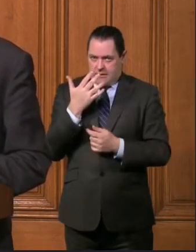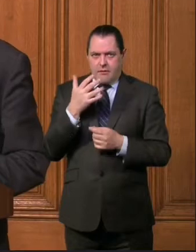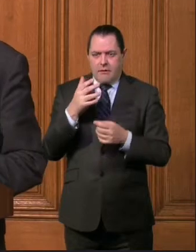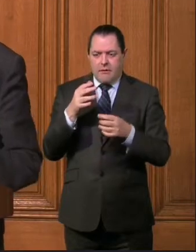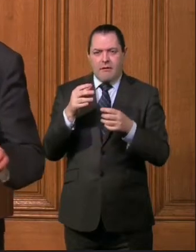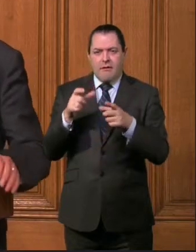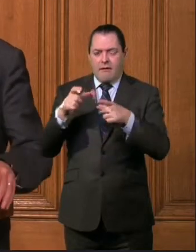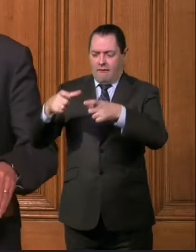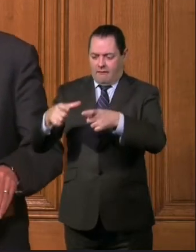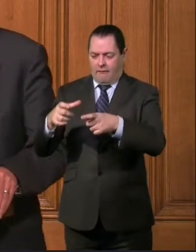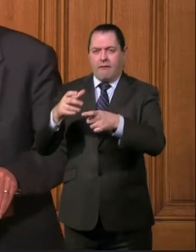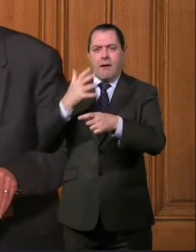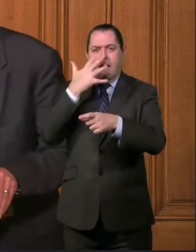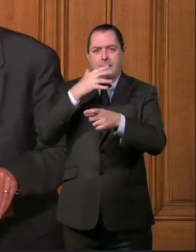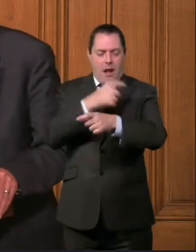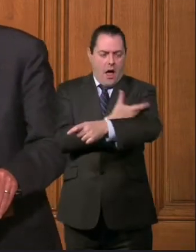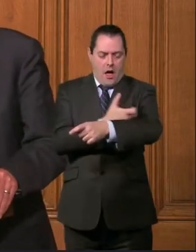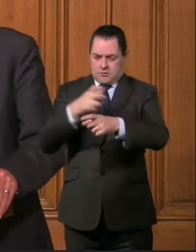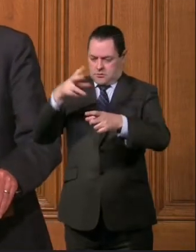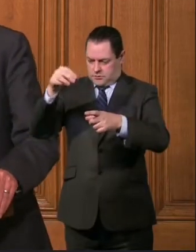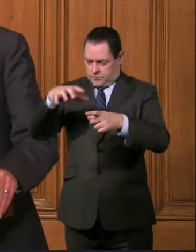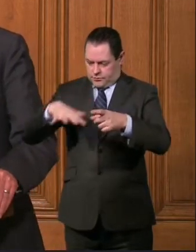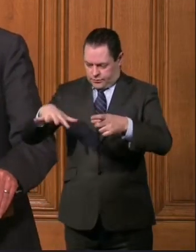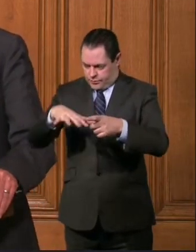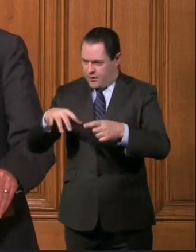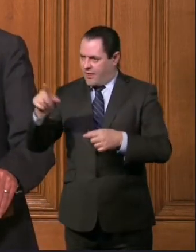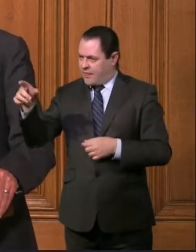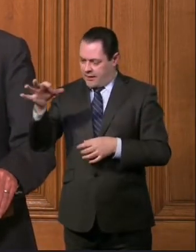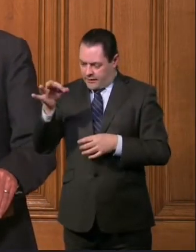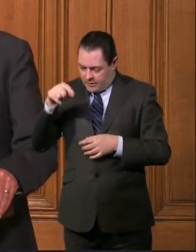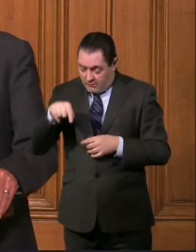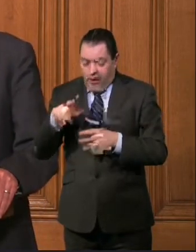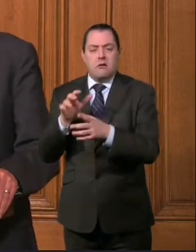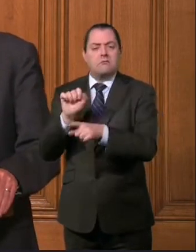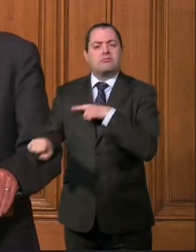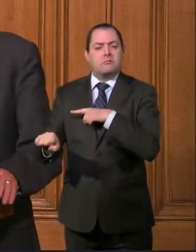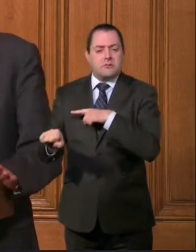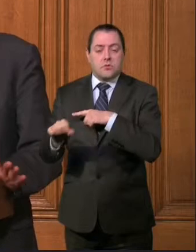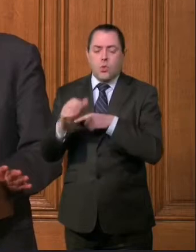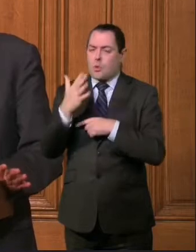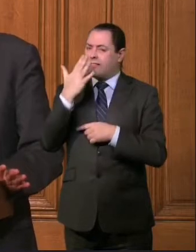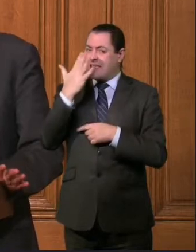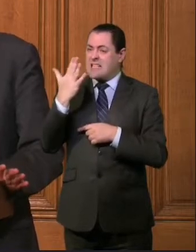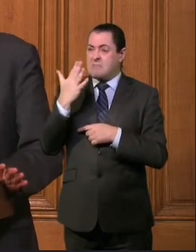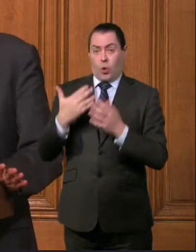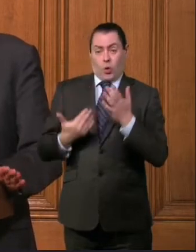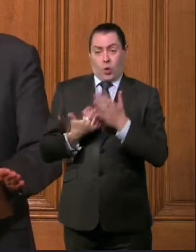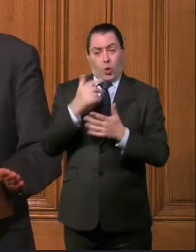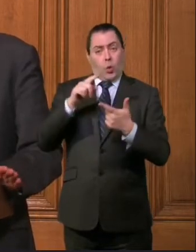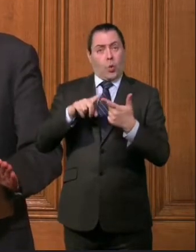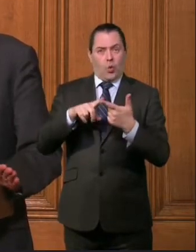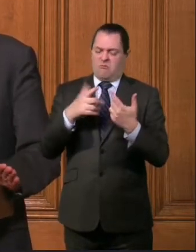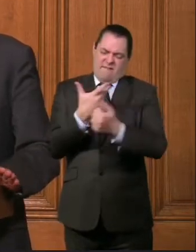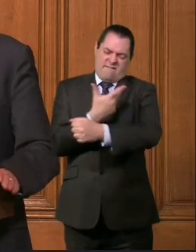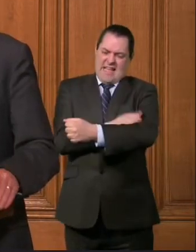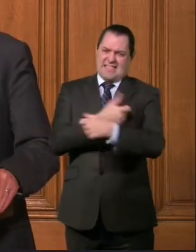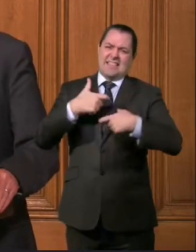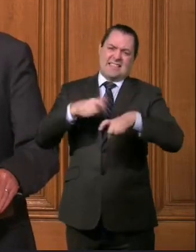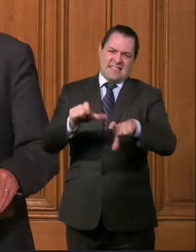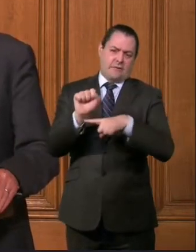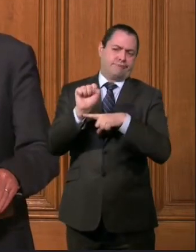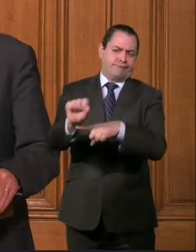by the blood taken from people who've been vaccinated. So I think there's increasing confidence,